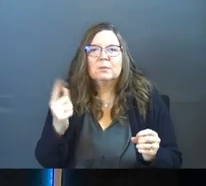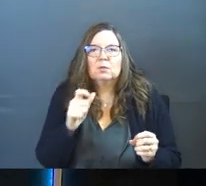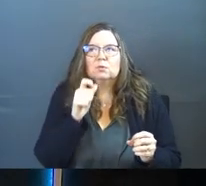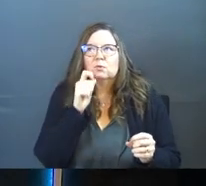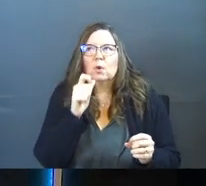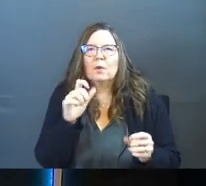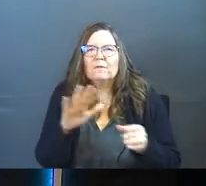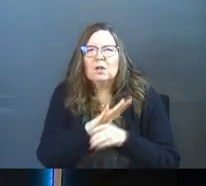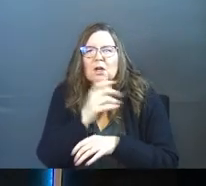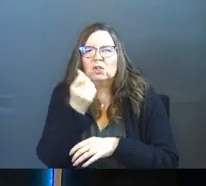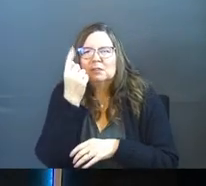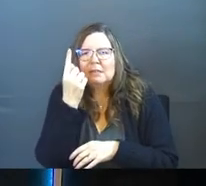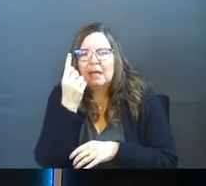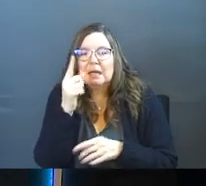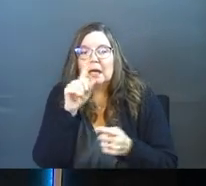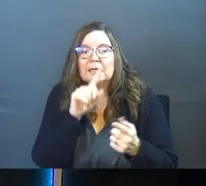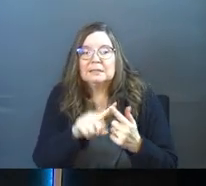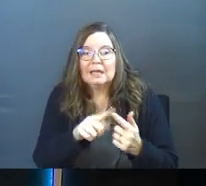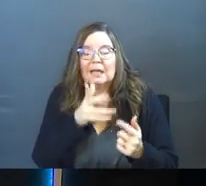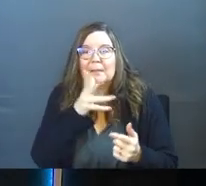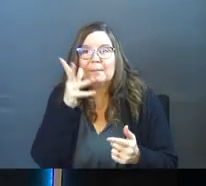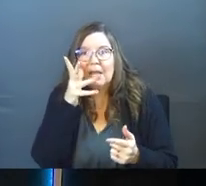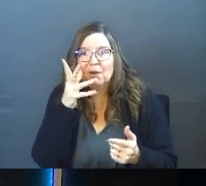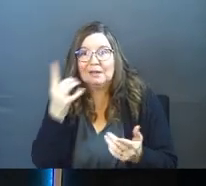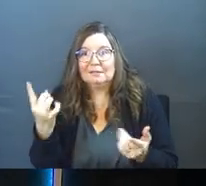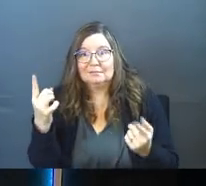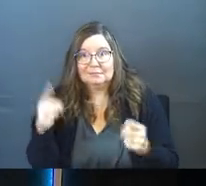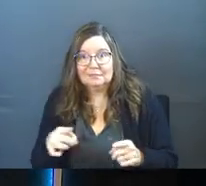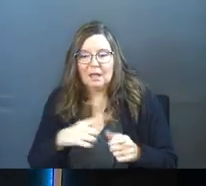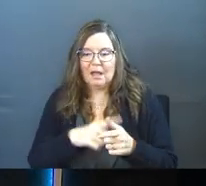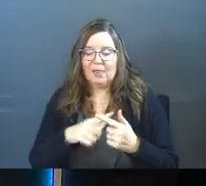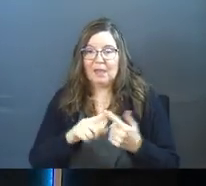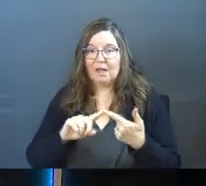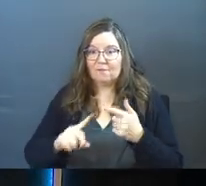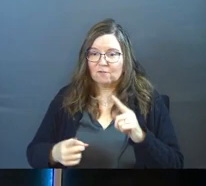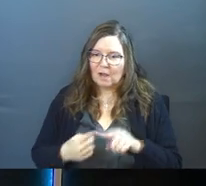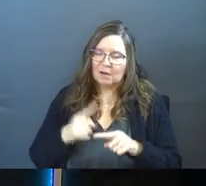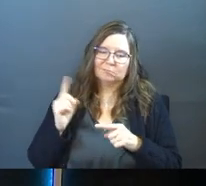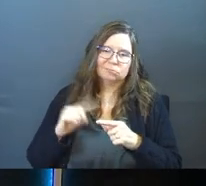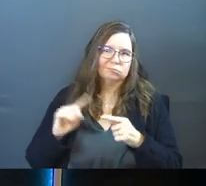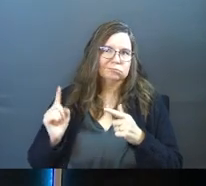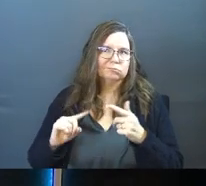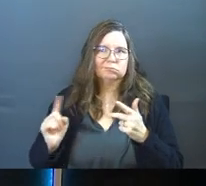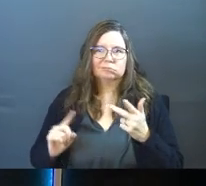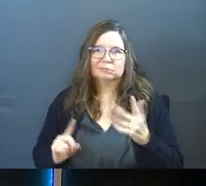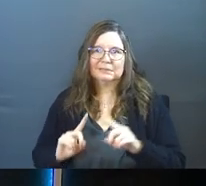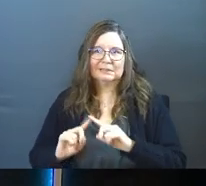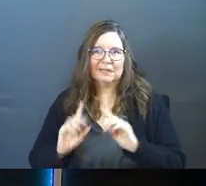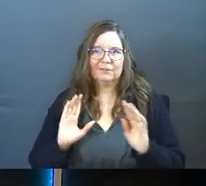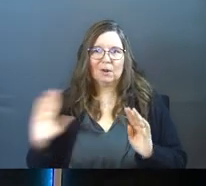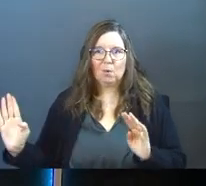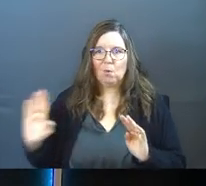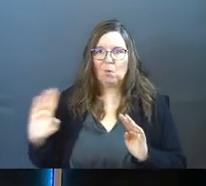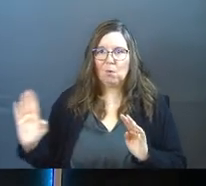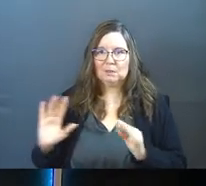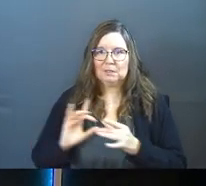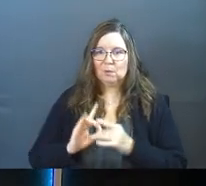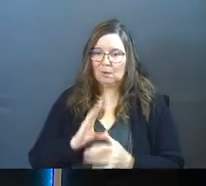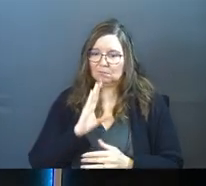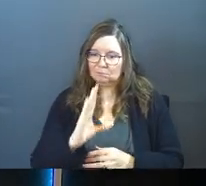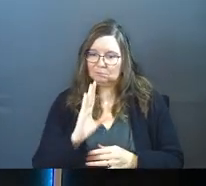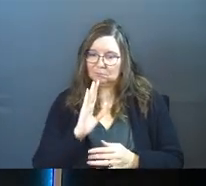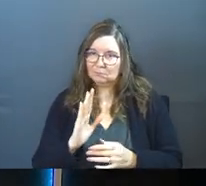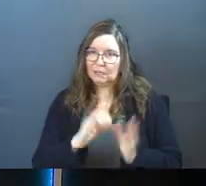that you don't fully understand quite until you're a parent sometimes. And then friendship, and there's just all these horizontal relationships are all